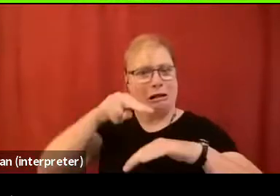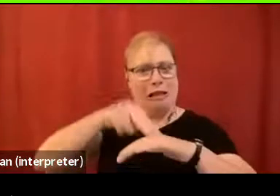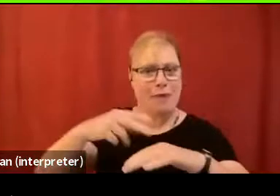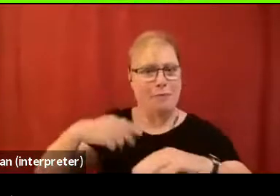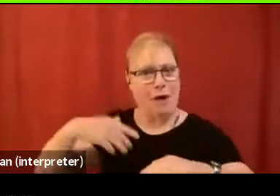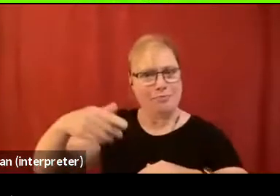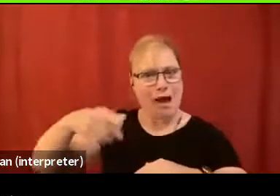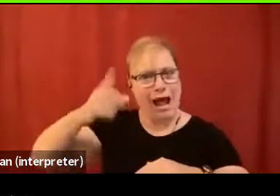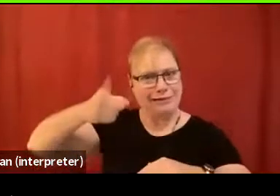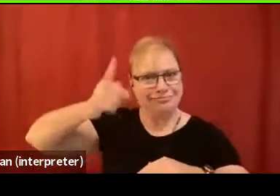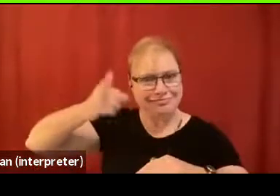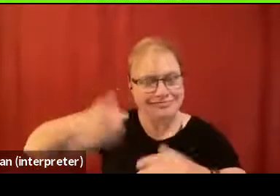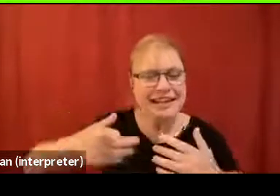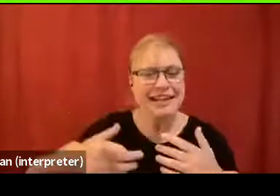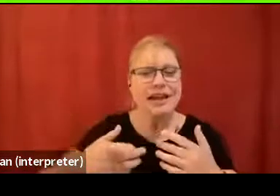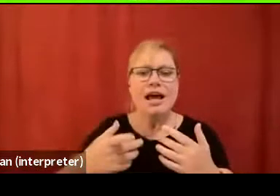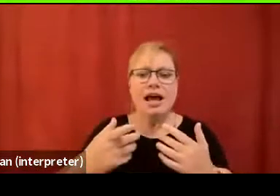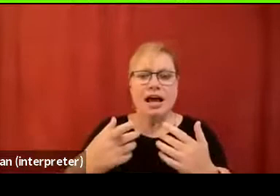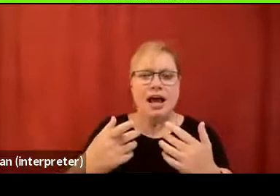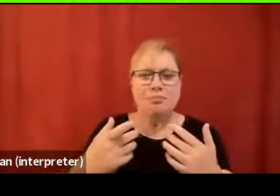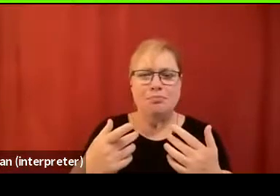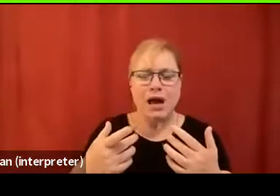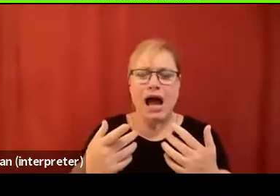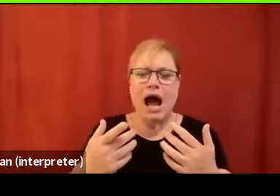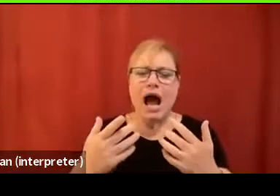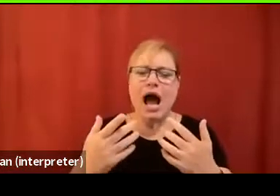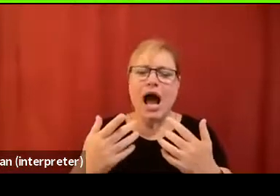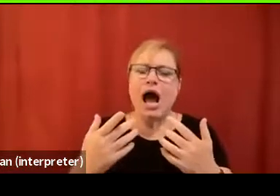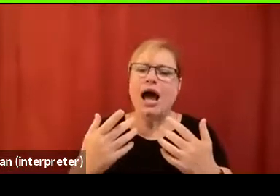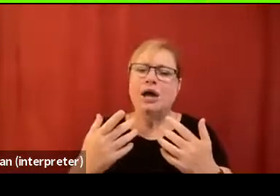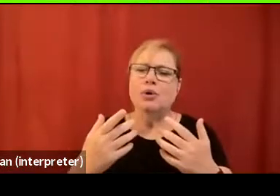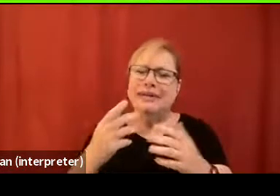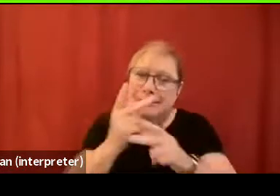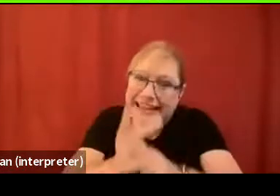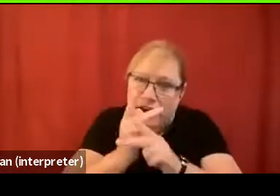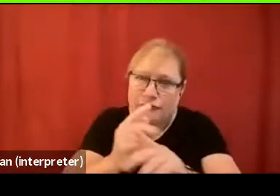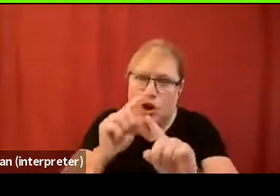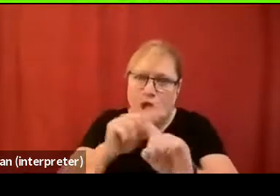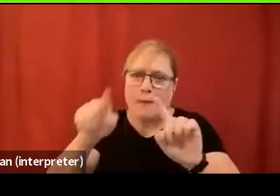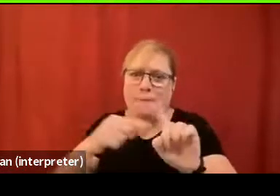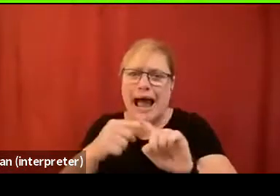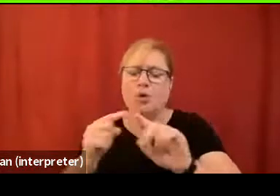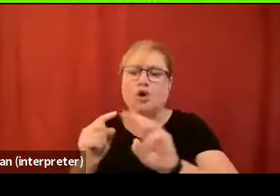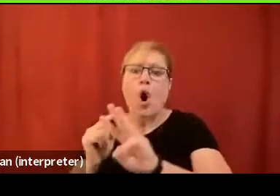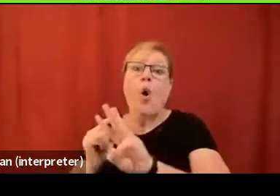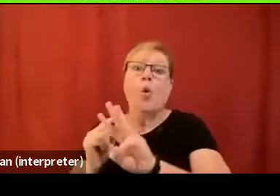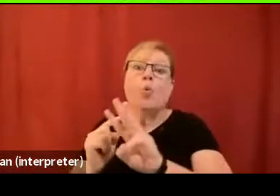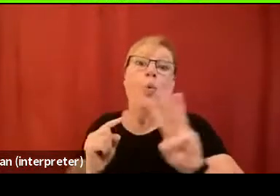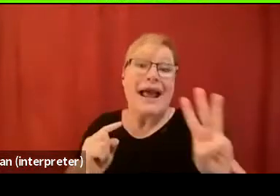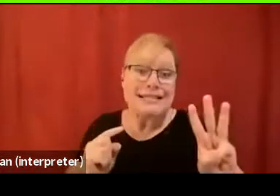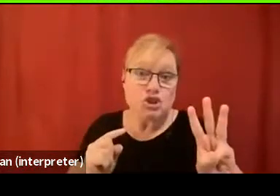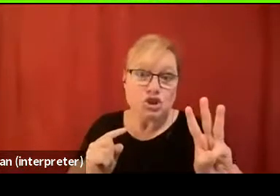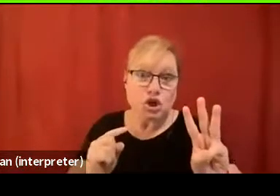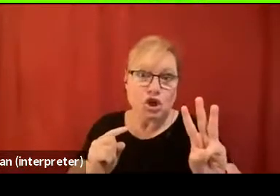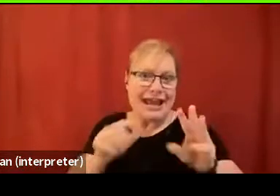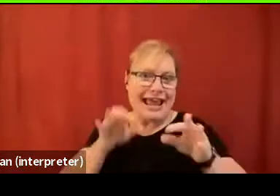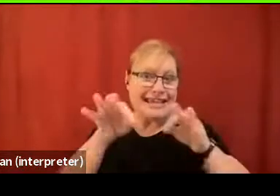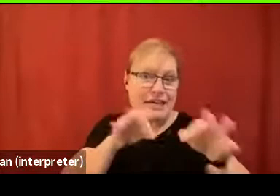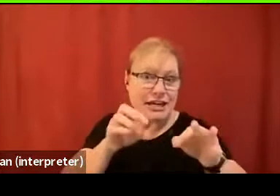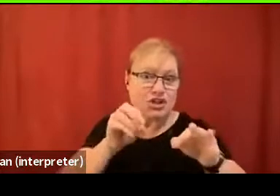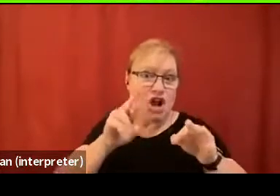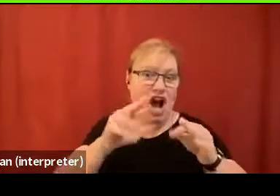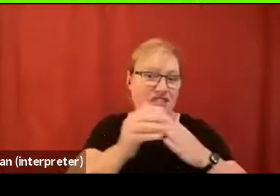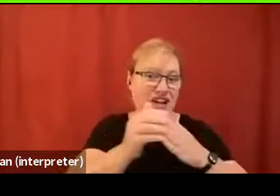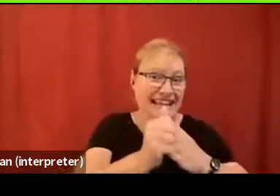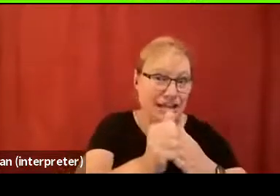Western definition of what leadership and empowerment looks like, because sometimes in West Africa, it looks very different than what we're used to.